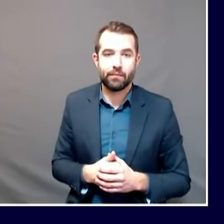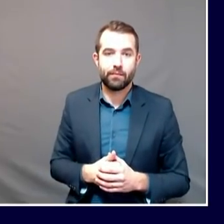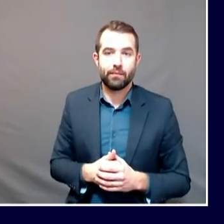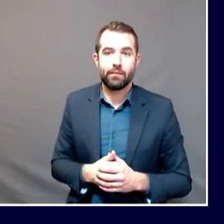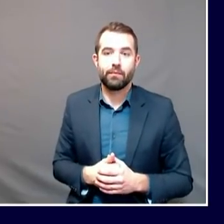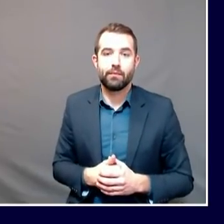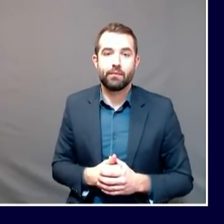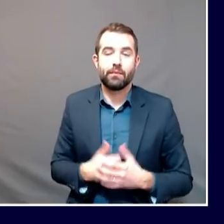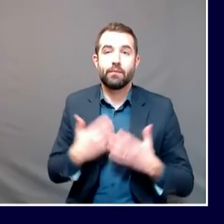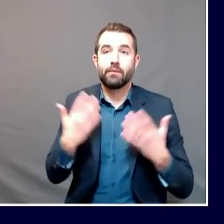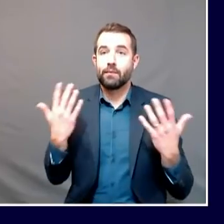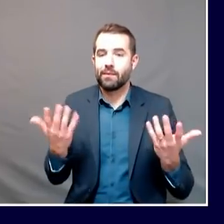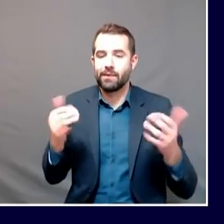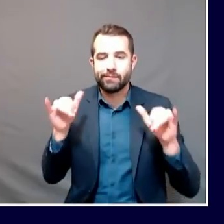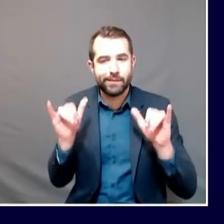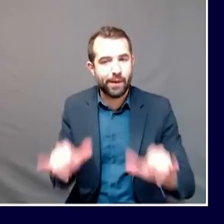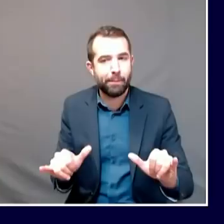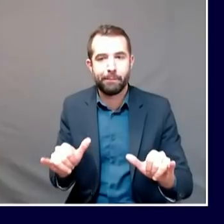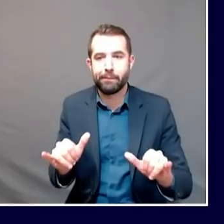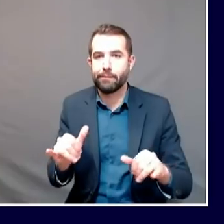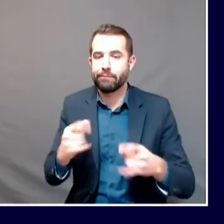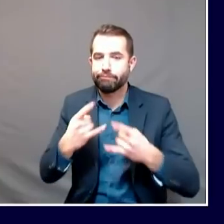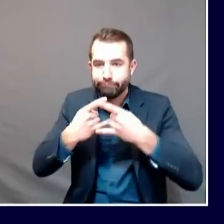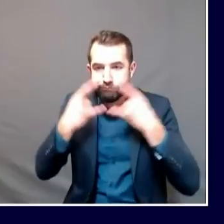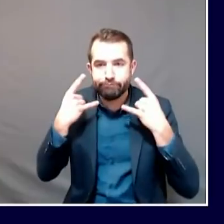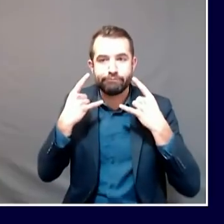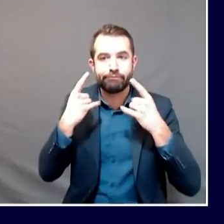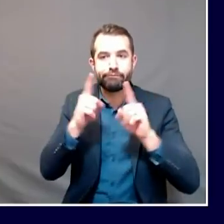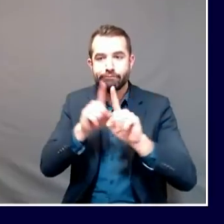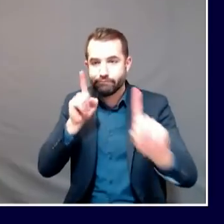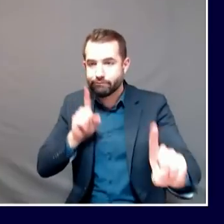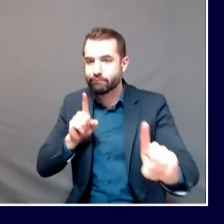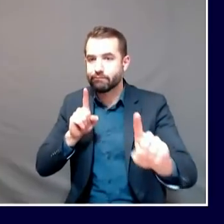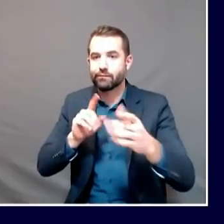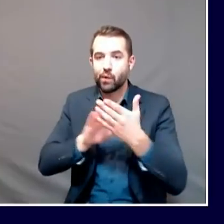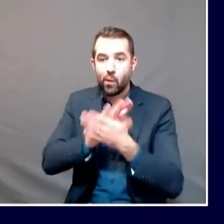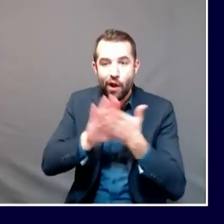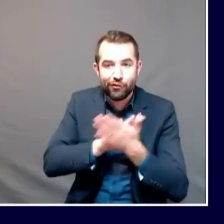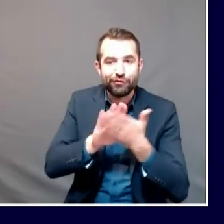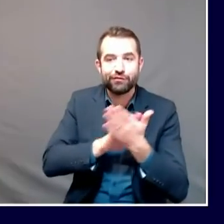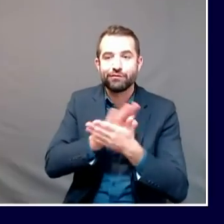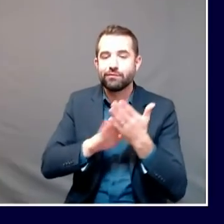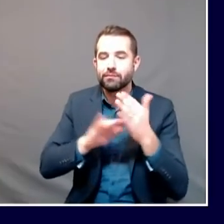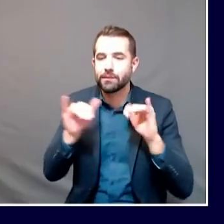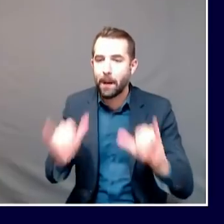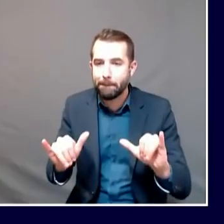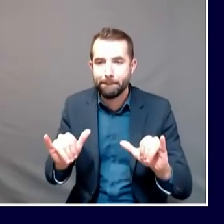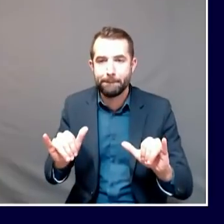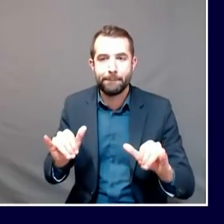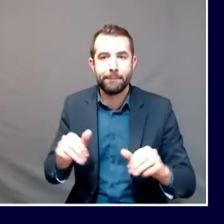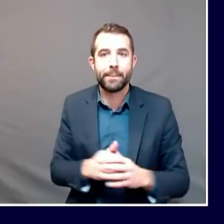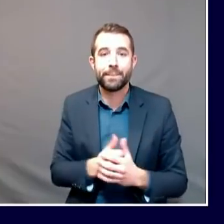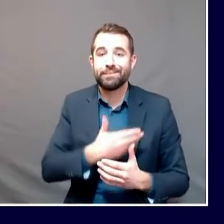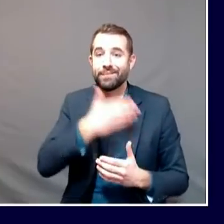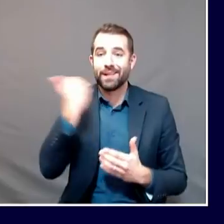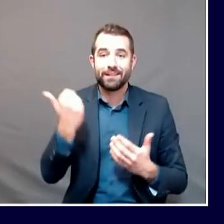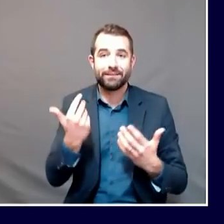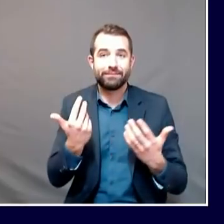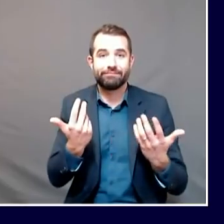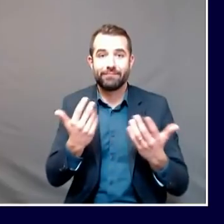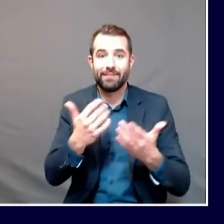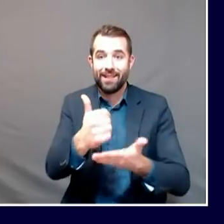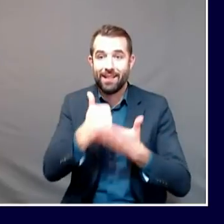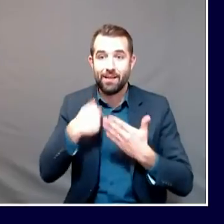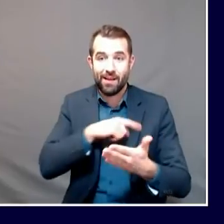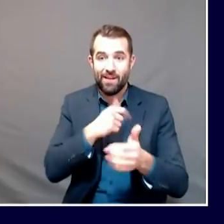the things we've talked about. Wearing a mask, staying distant. That's the best way right now to keep the virus numbers down.